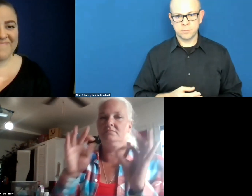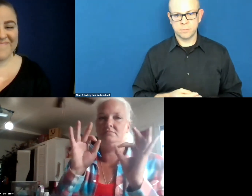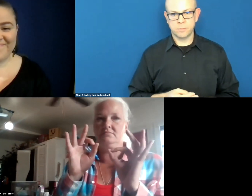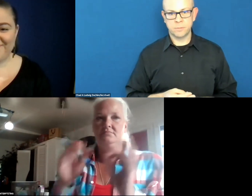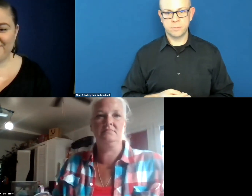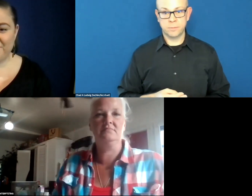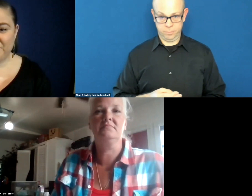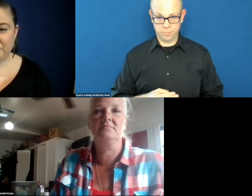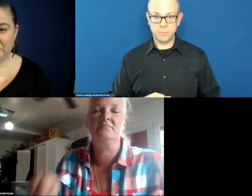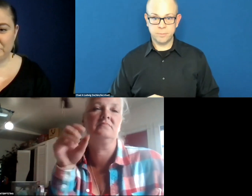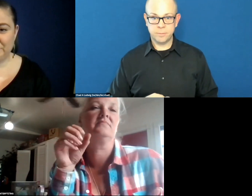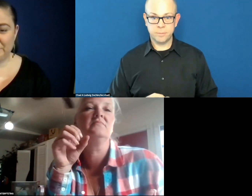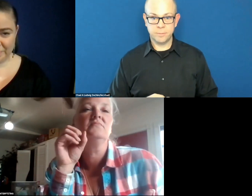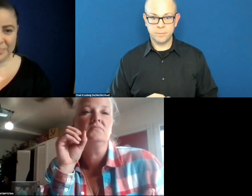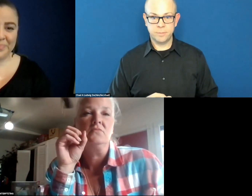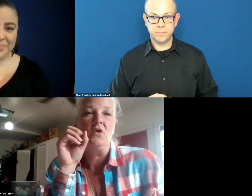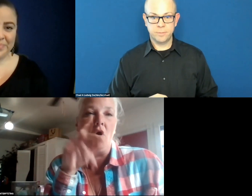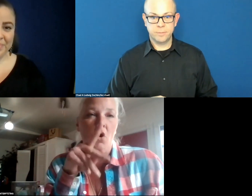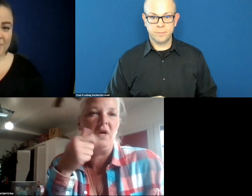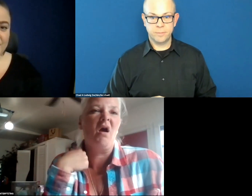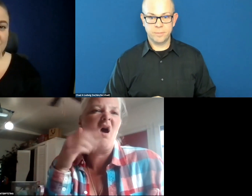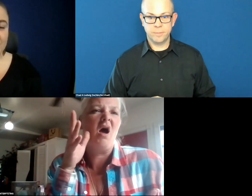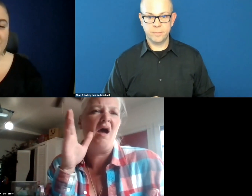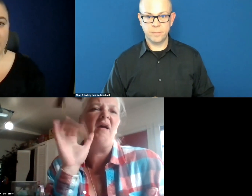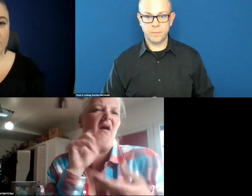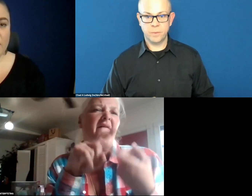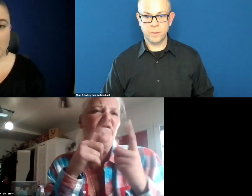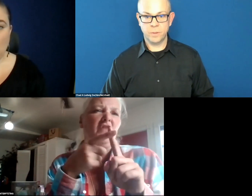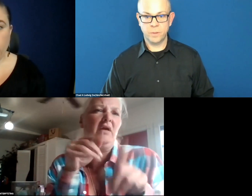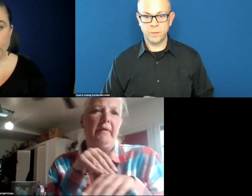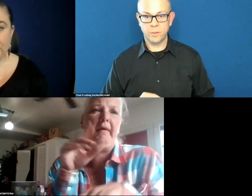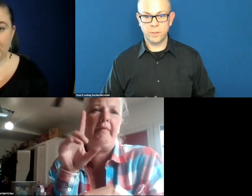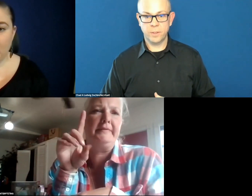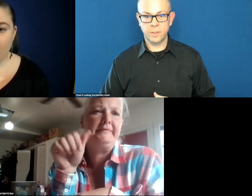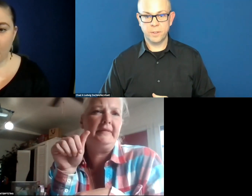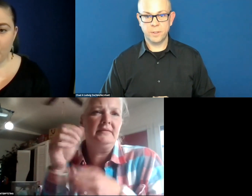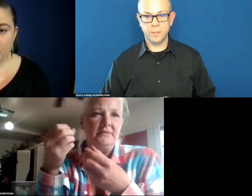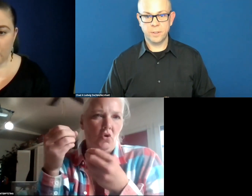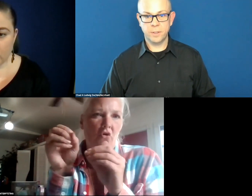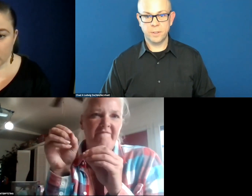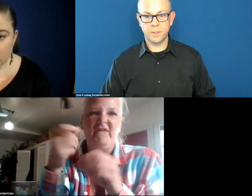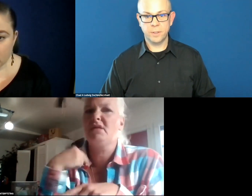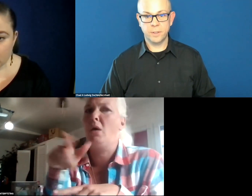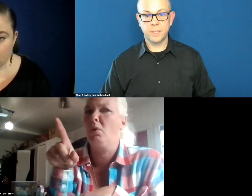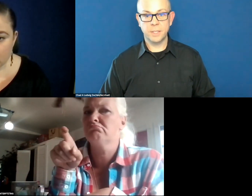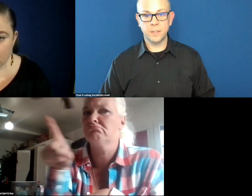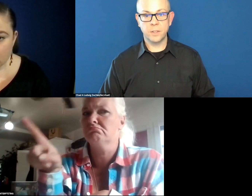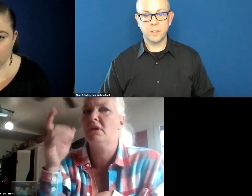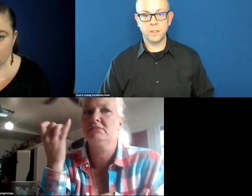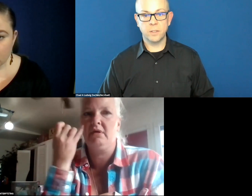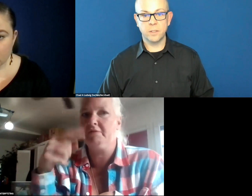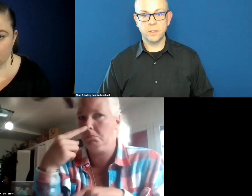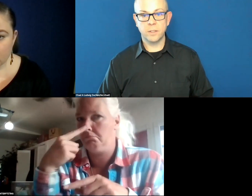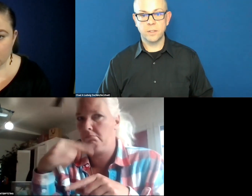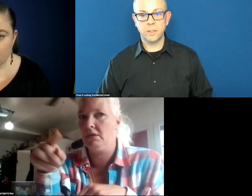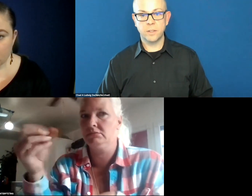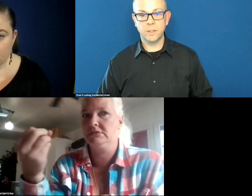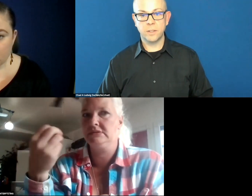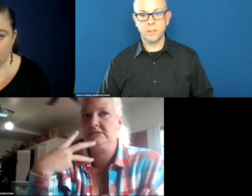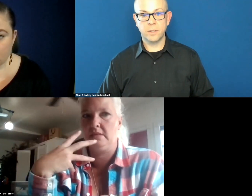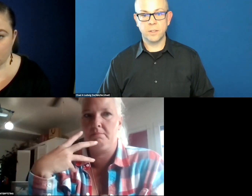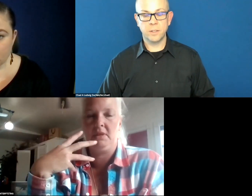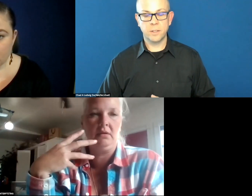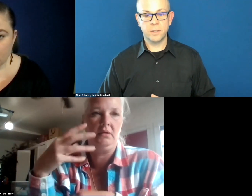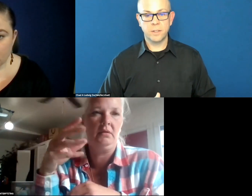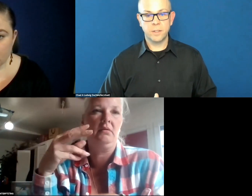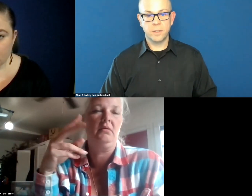And so feel free to contact me if you're interested. Okay, perfect. All right. I have a friend at the DA office. I'm going to ask